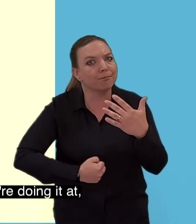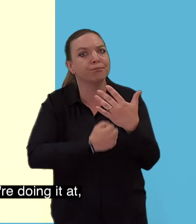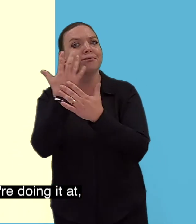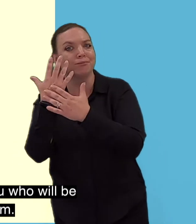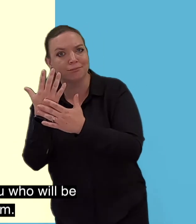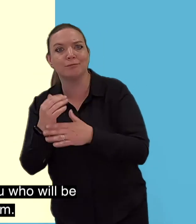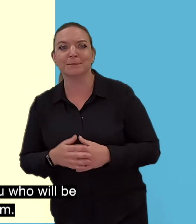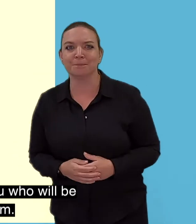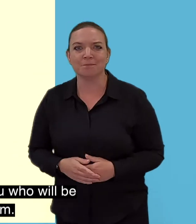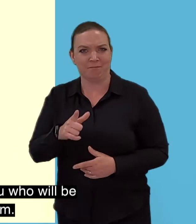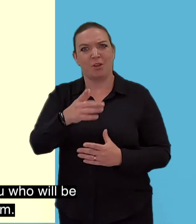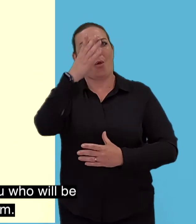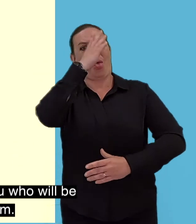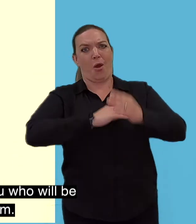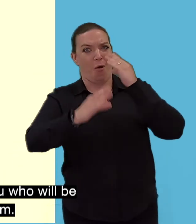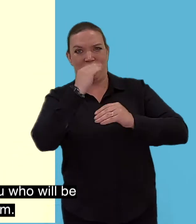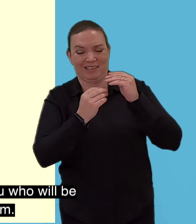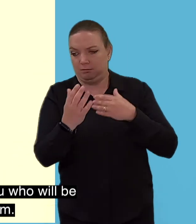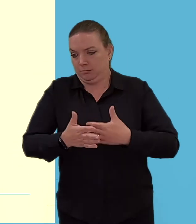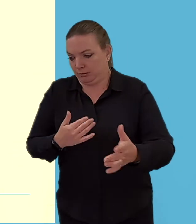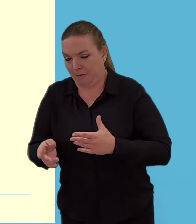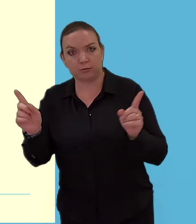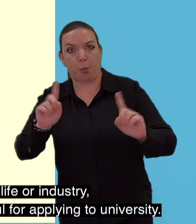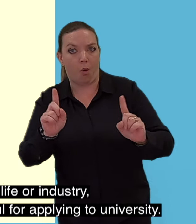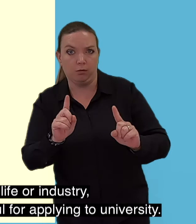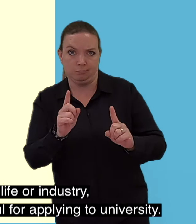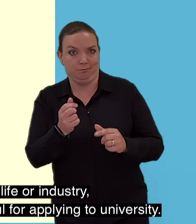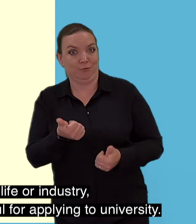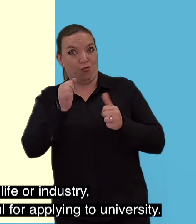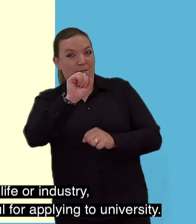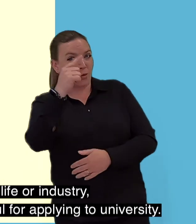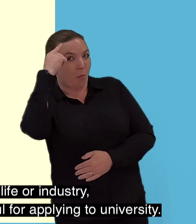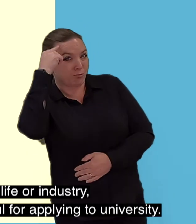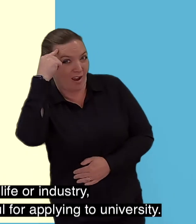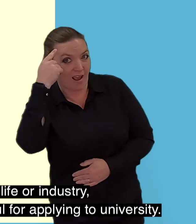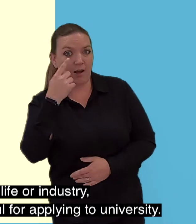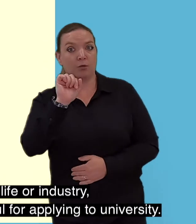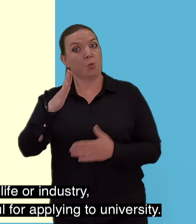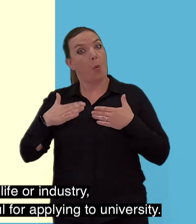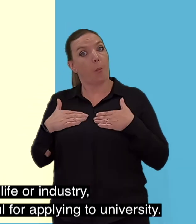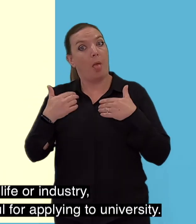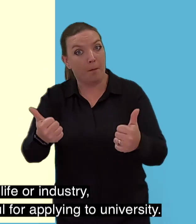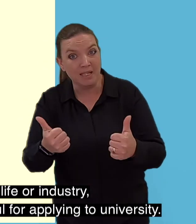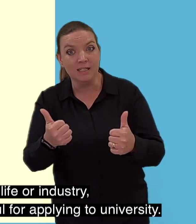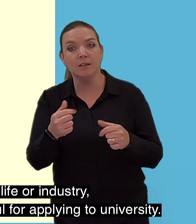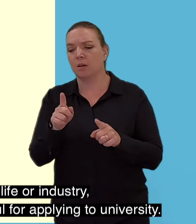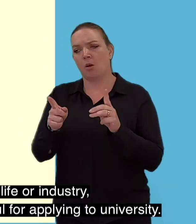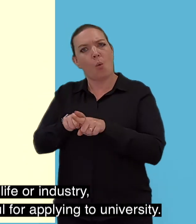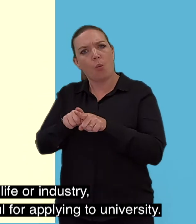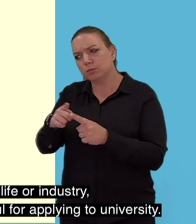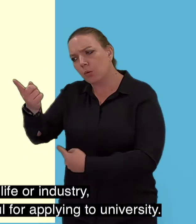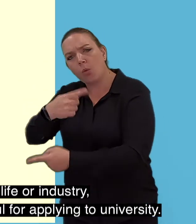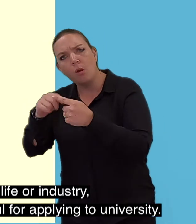is really good for your brain, for your well-being, and for those around you who will be able to see what's possible for